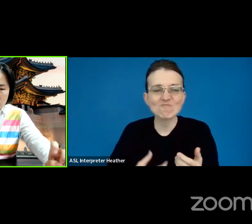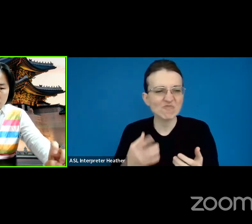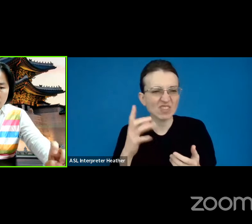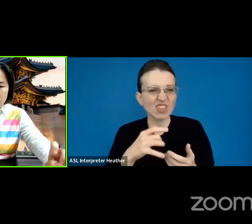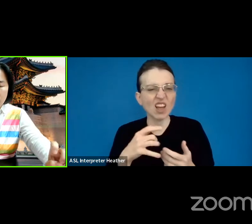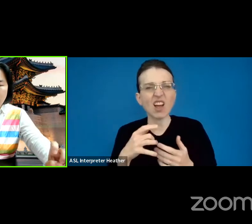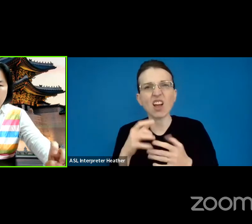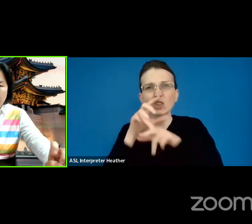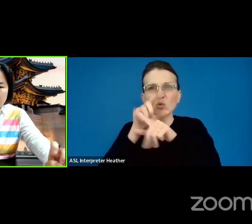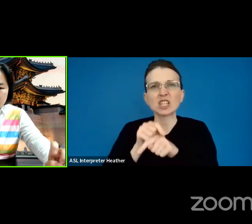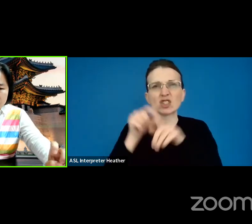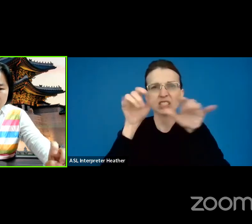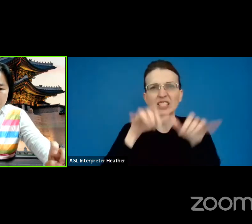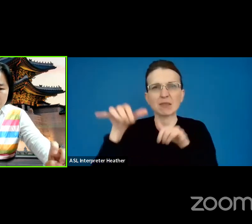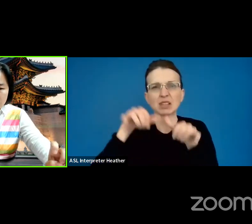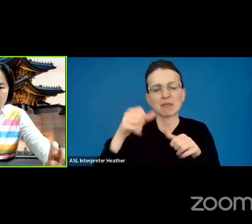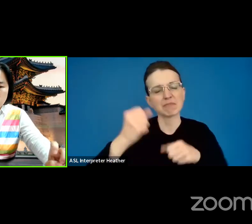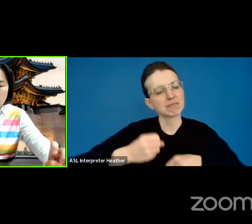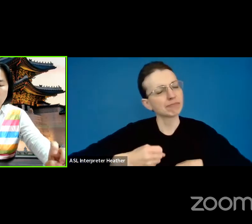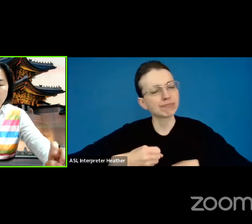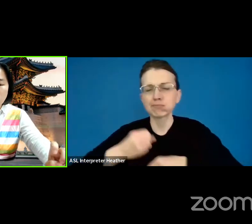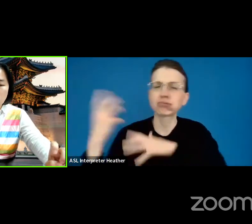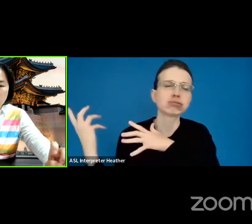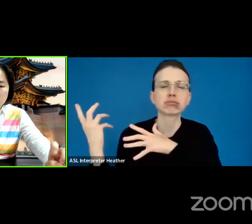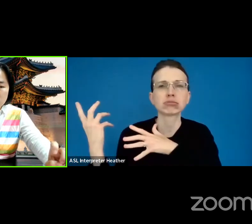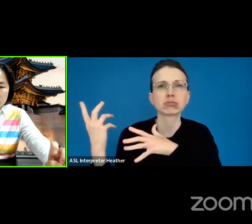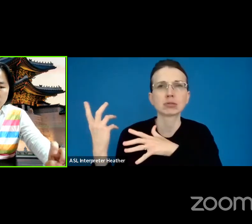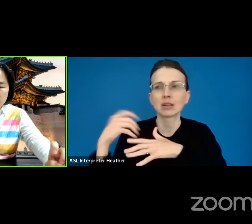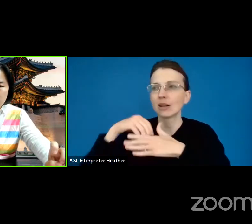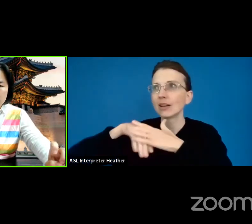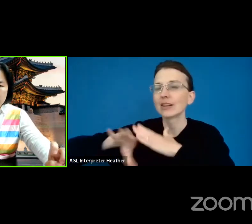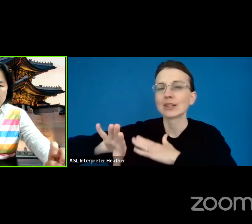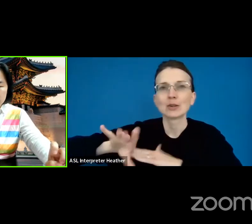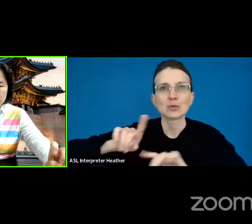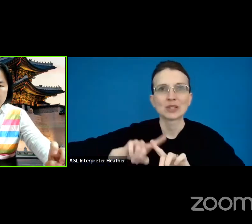quo and make a leap into another world